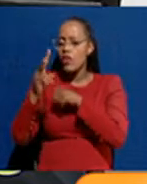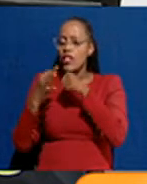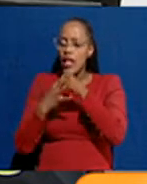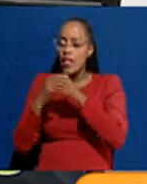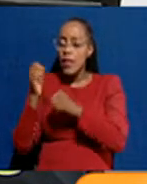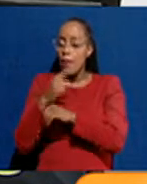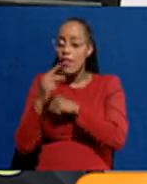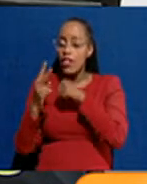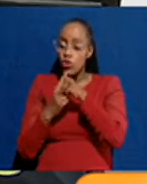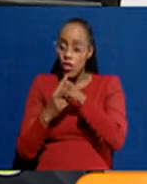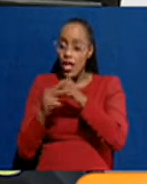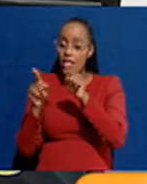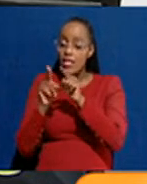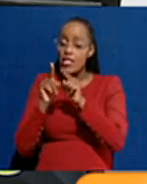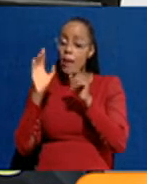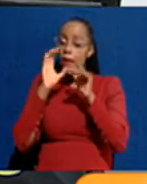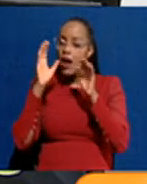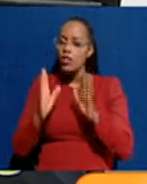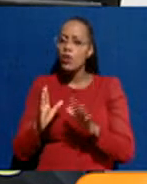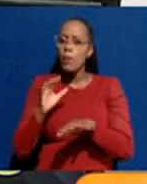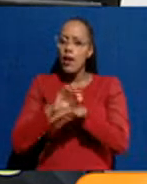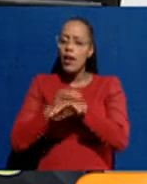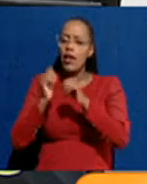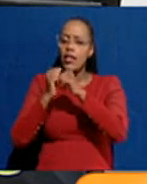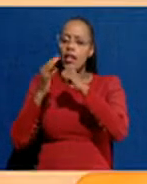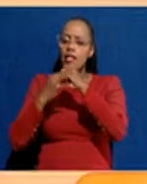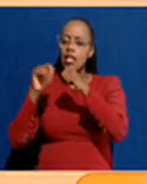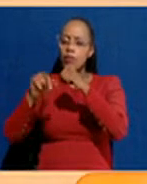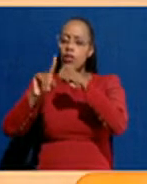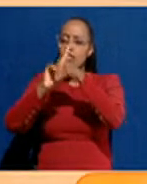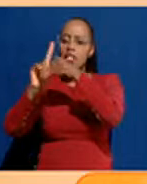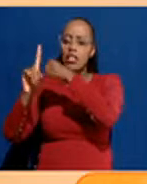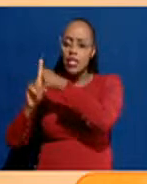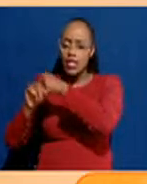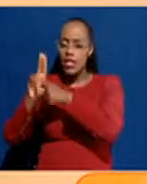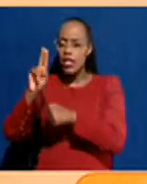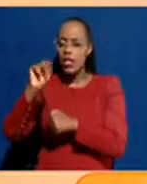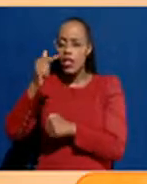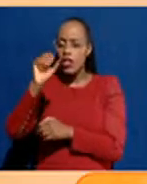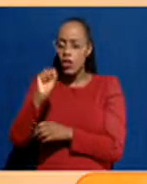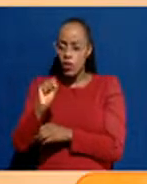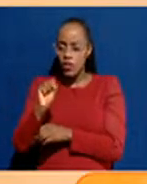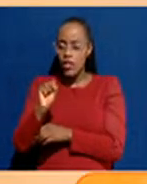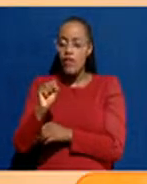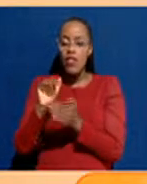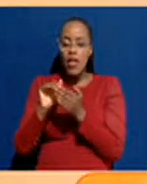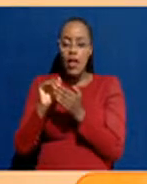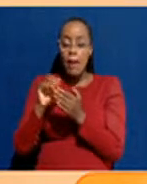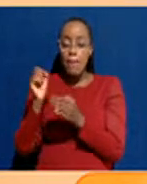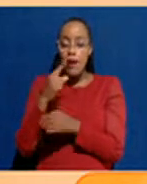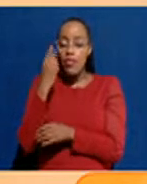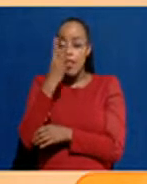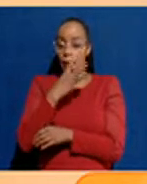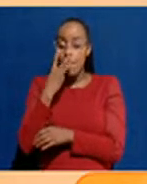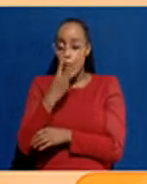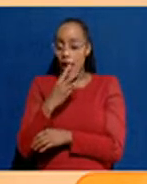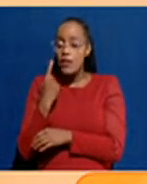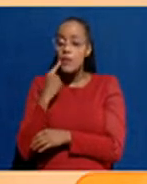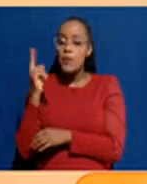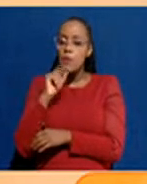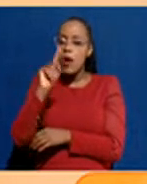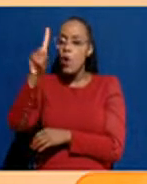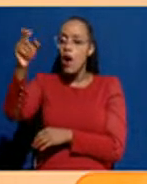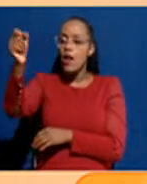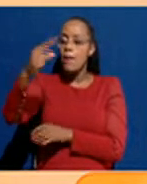this year, same consumer got 18.66 units. This is way after the March review. Okay. But a month